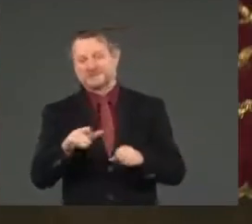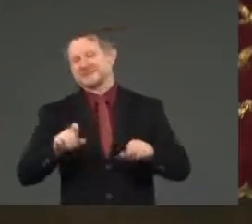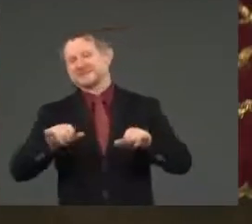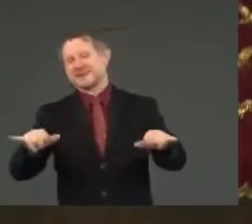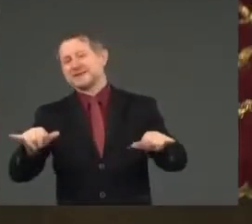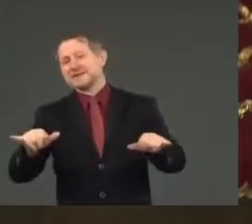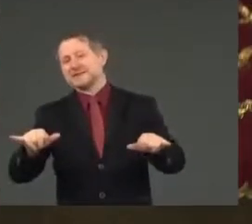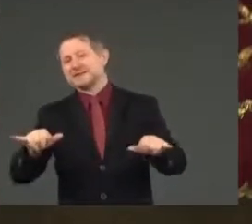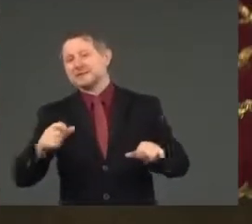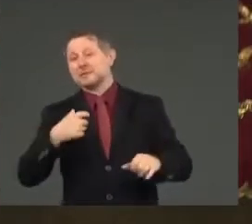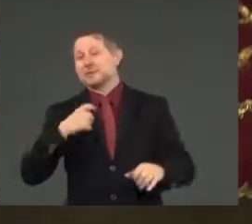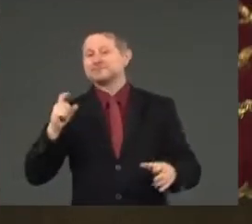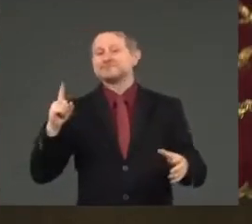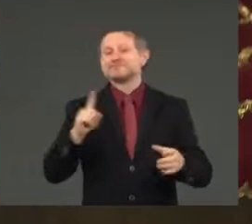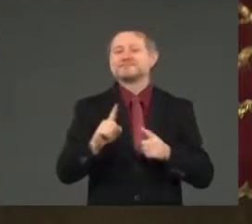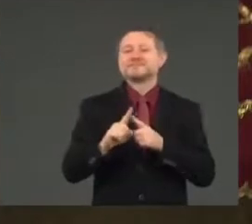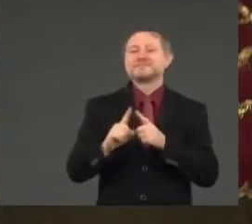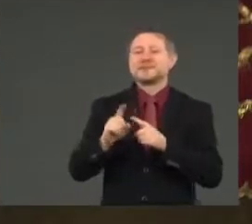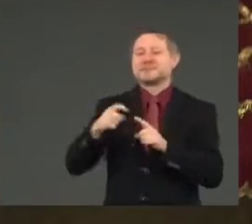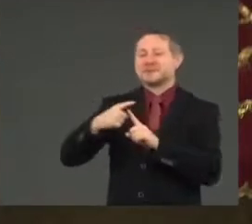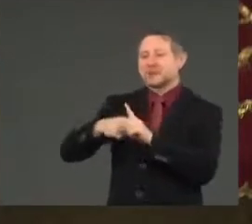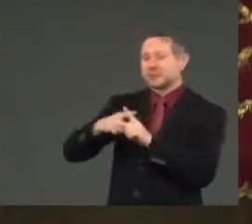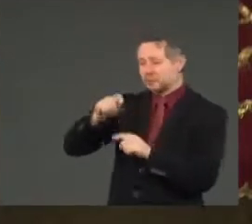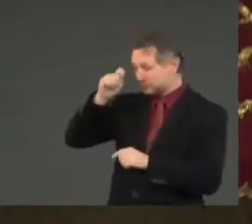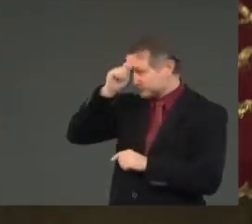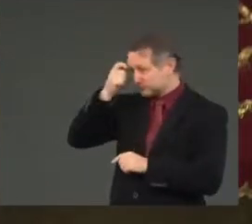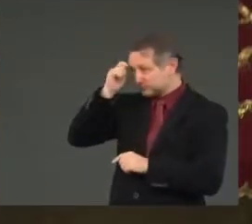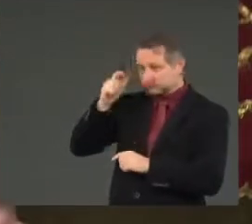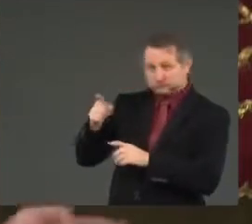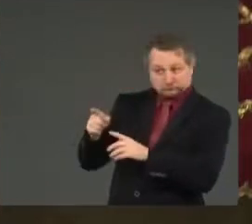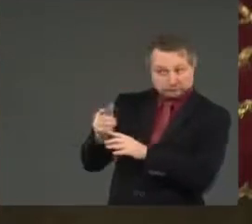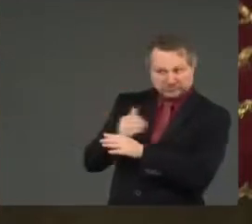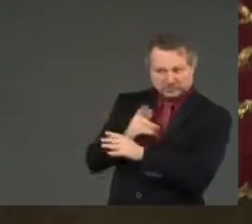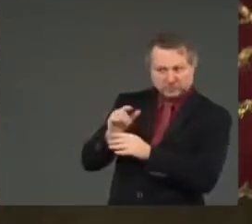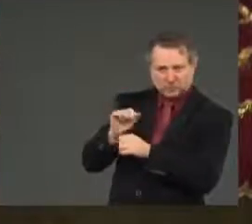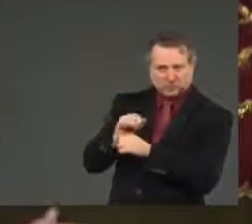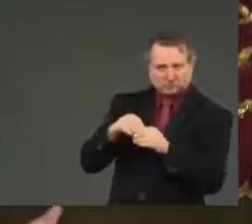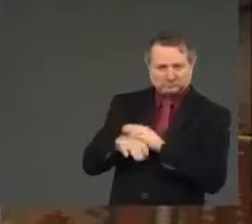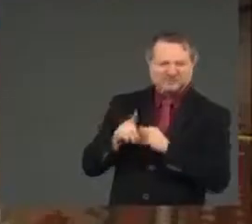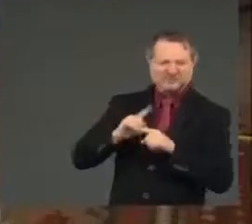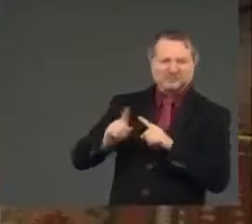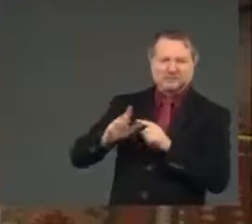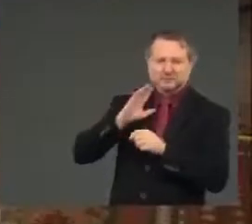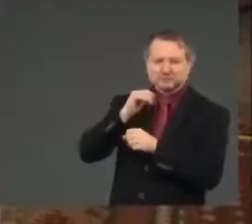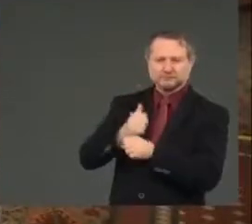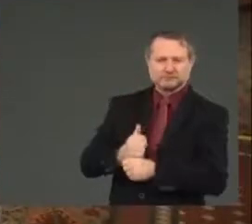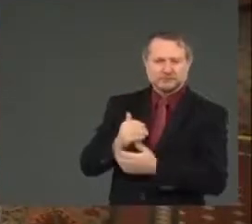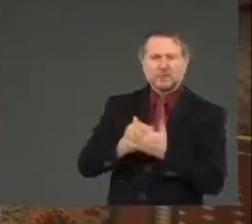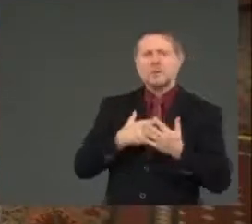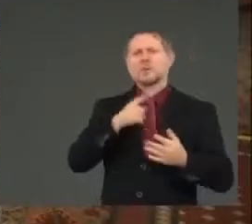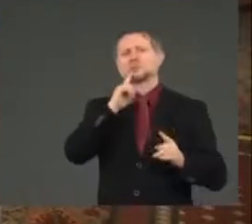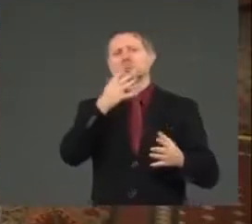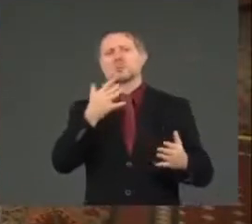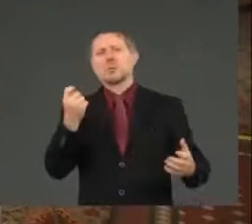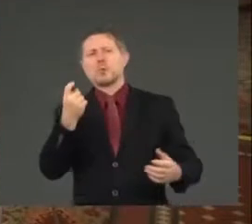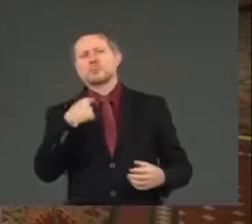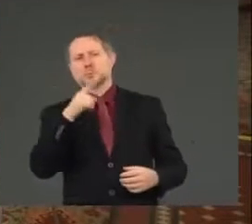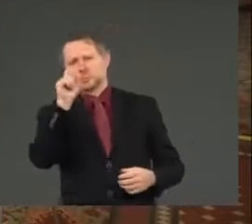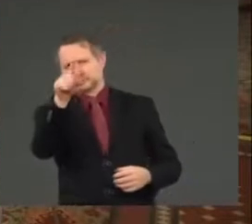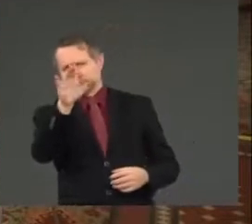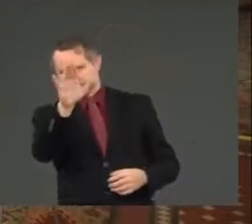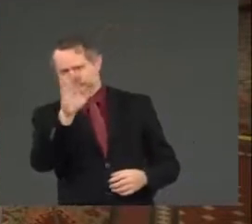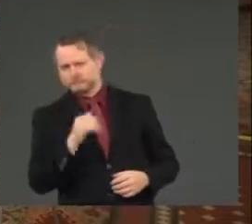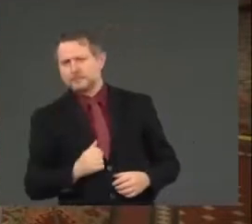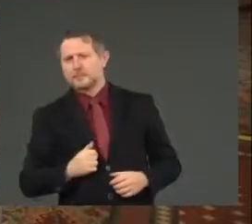checks, and we're looking at a whole host of other things that we're going to implement. One more, Governor. There is a call for a